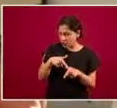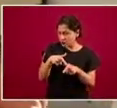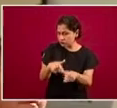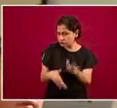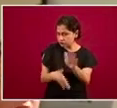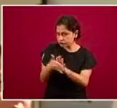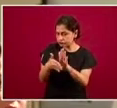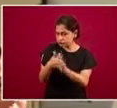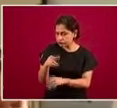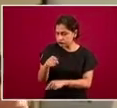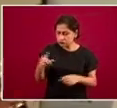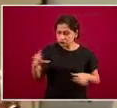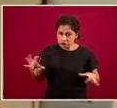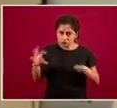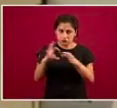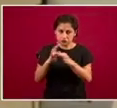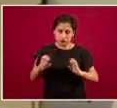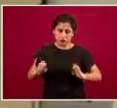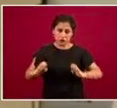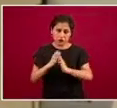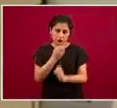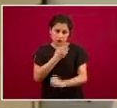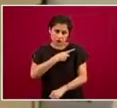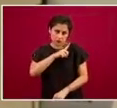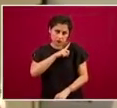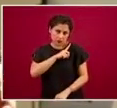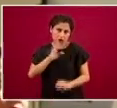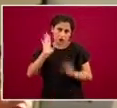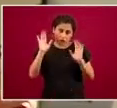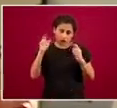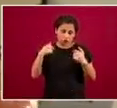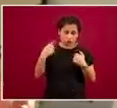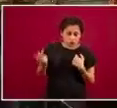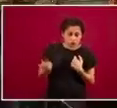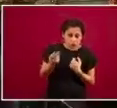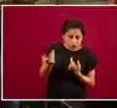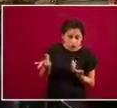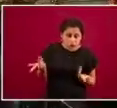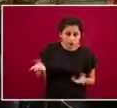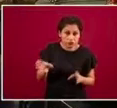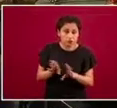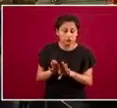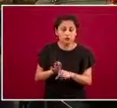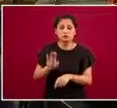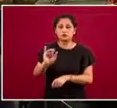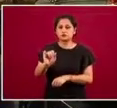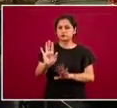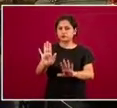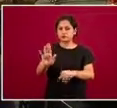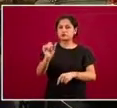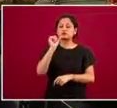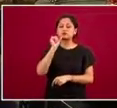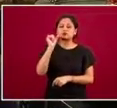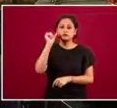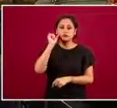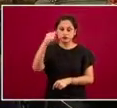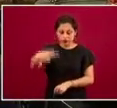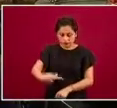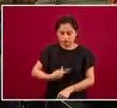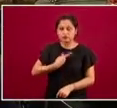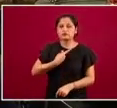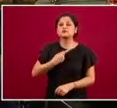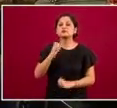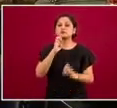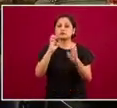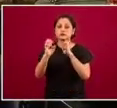Airport and the refinery in the south. Do you think this is a proper measurement